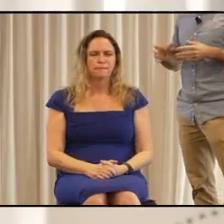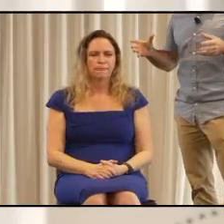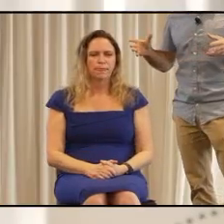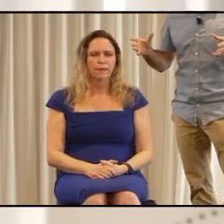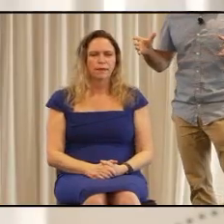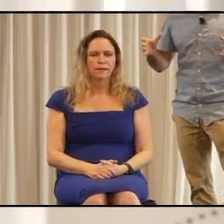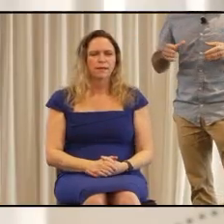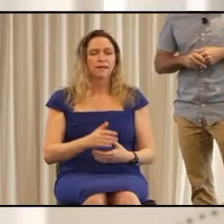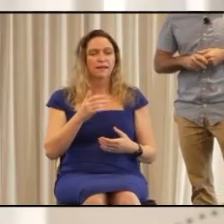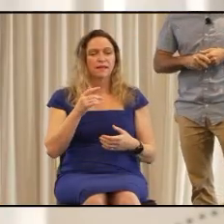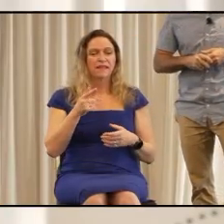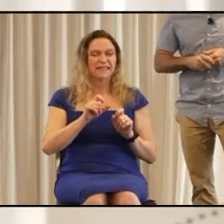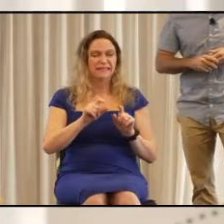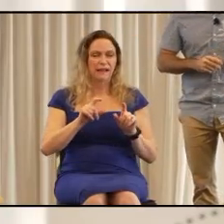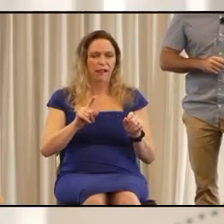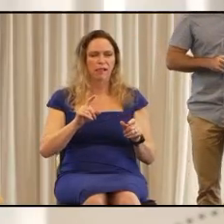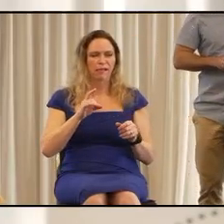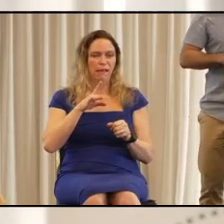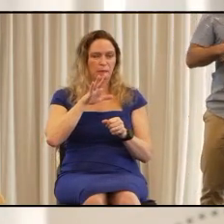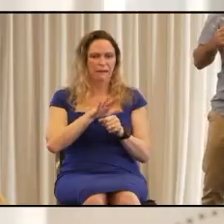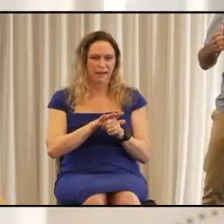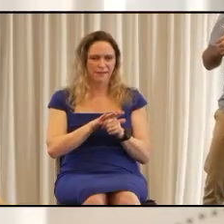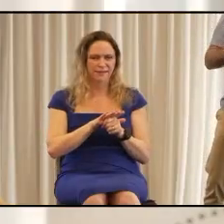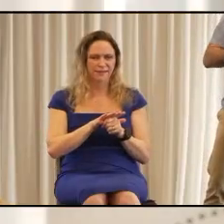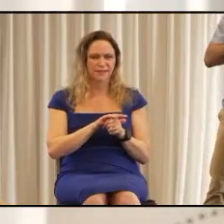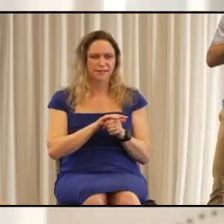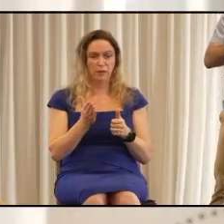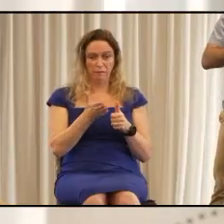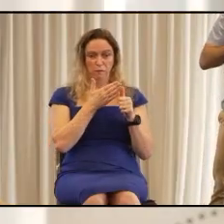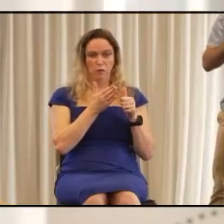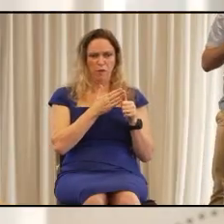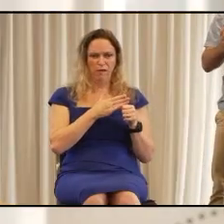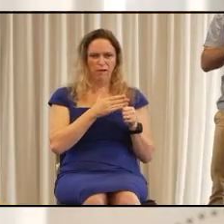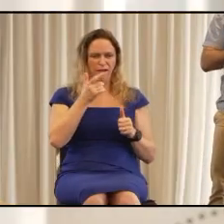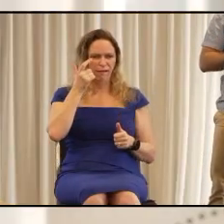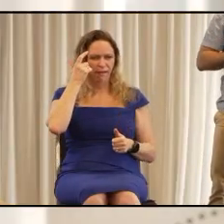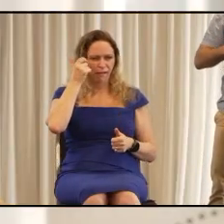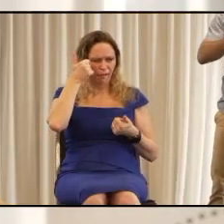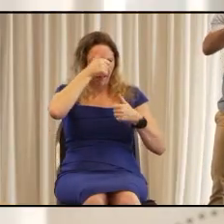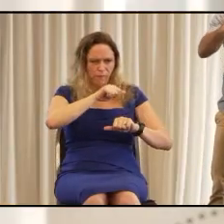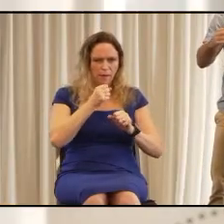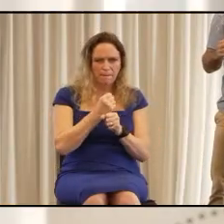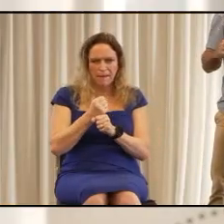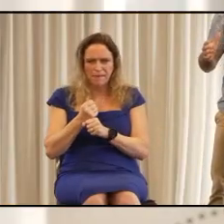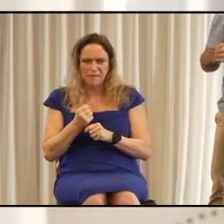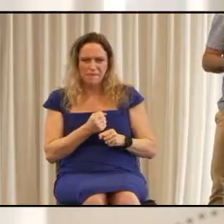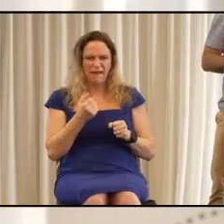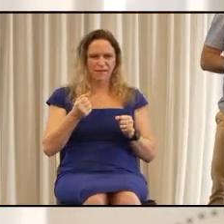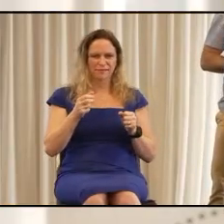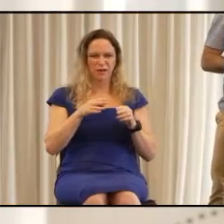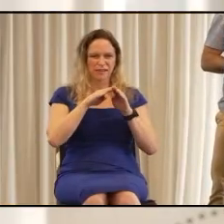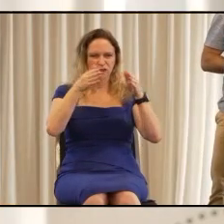They've ran a little lemonade stand. So I realized that the oldest one is really crafty and good at making things, so he's made this little